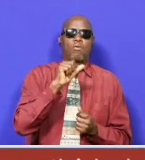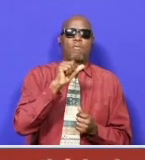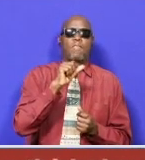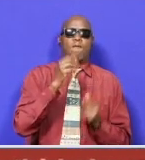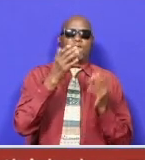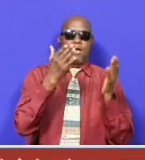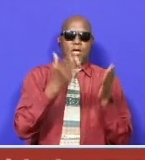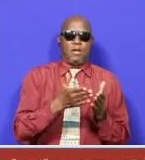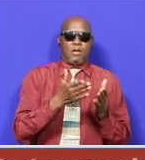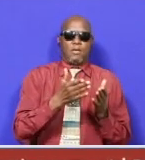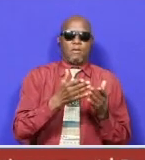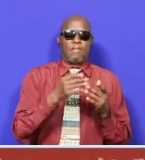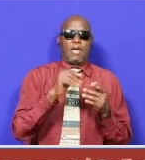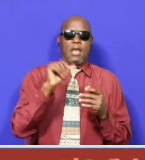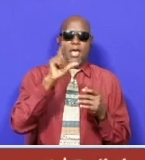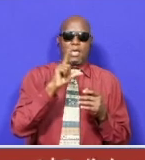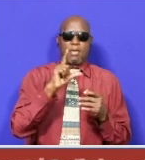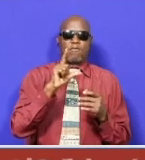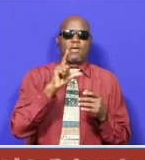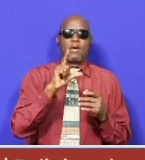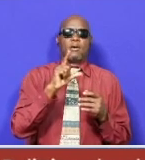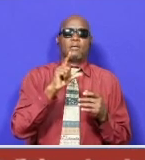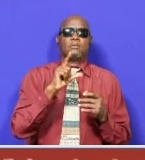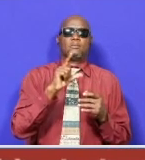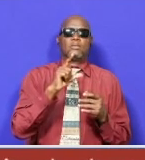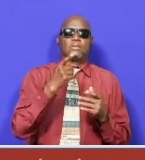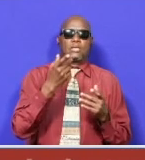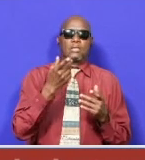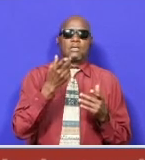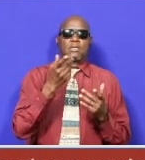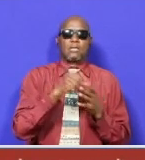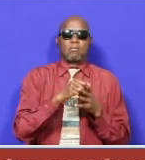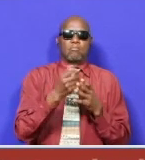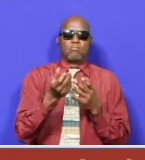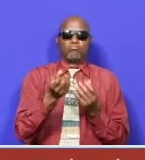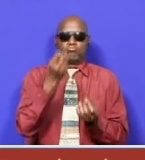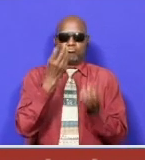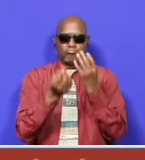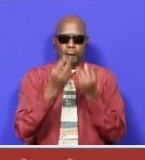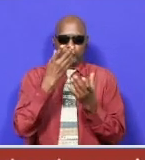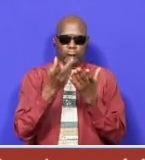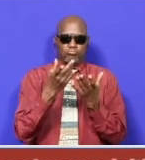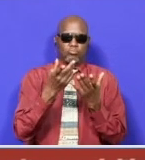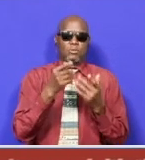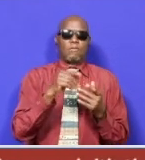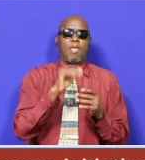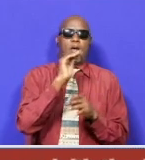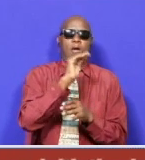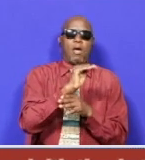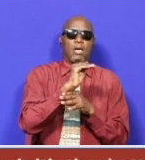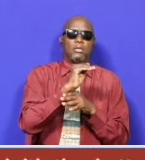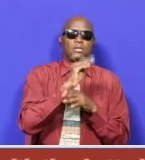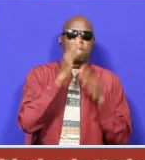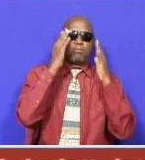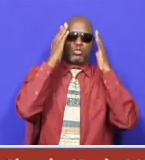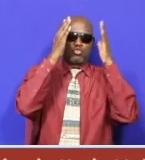and Laikipia counties, religious leaders from the Evangelical Lutheran Church of Kenya have appointed Bishop Thomas Makulap